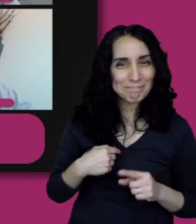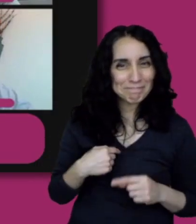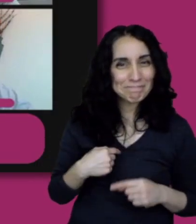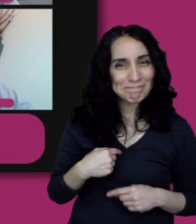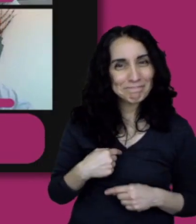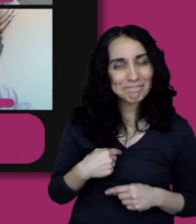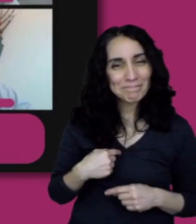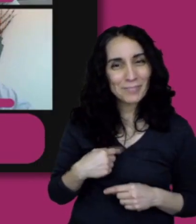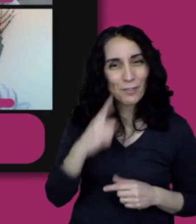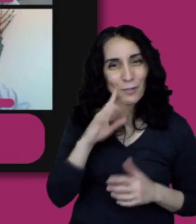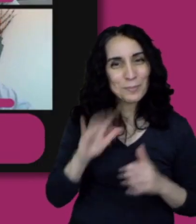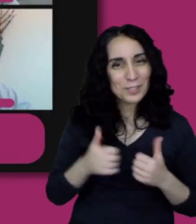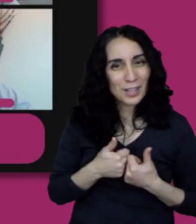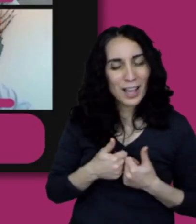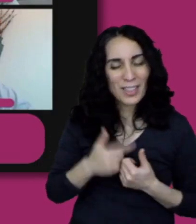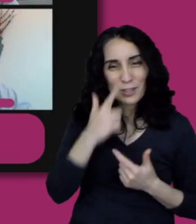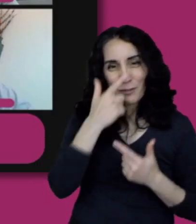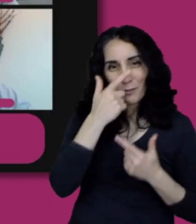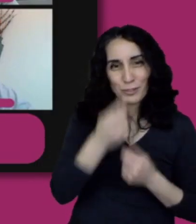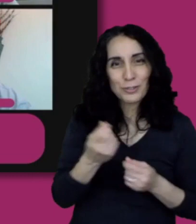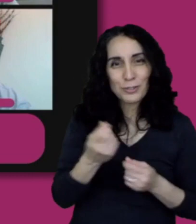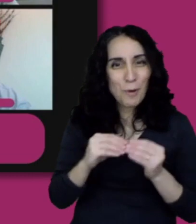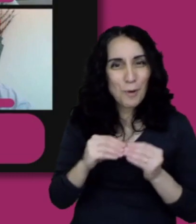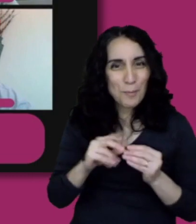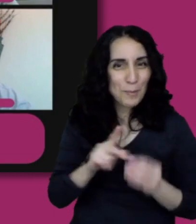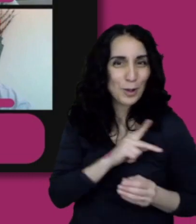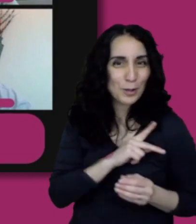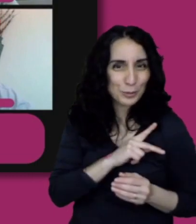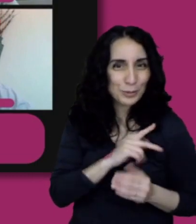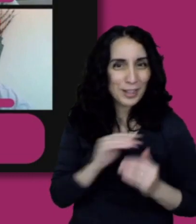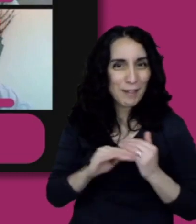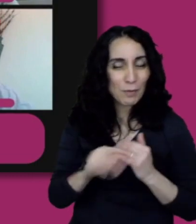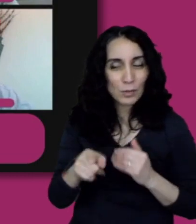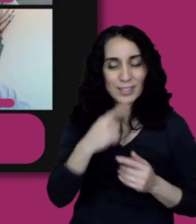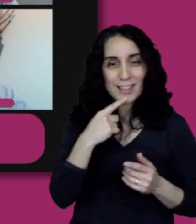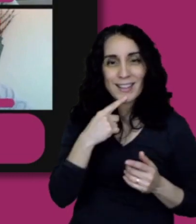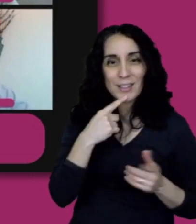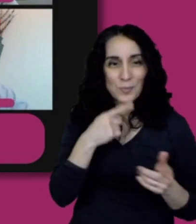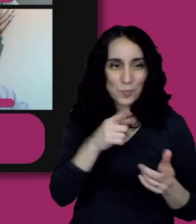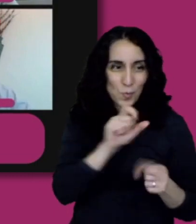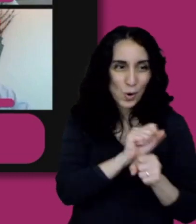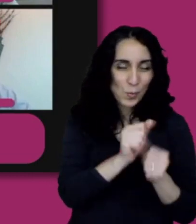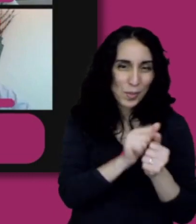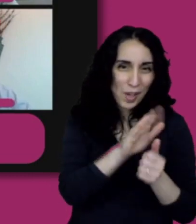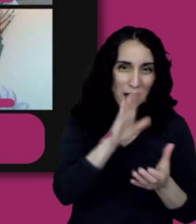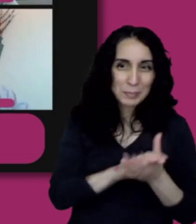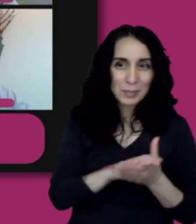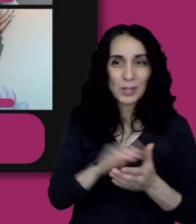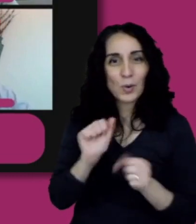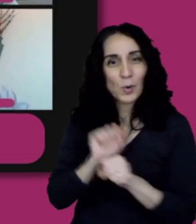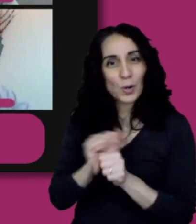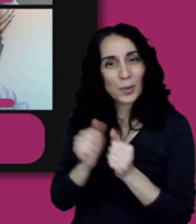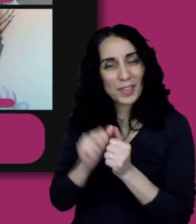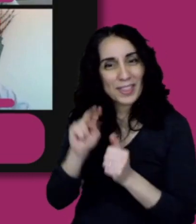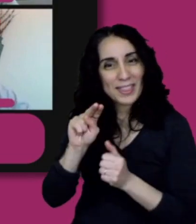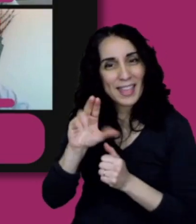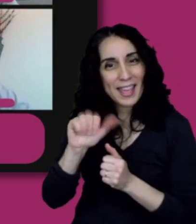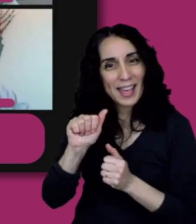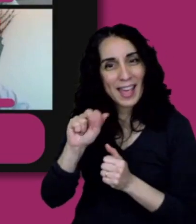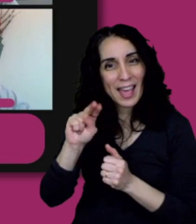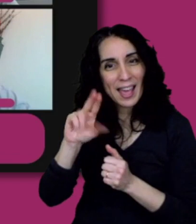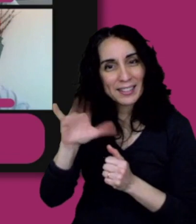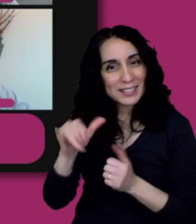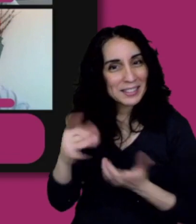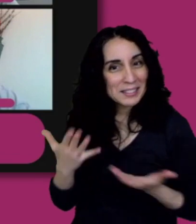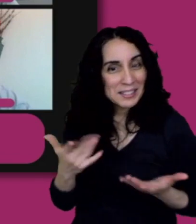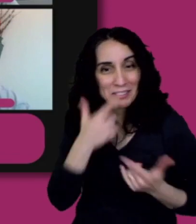and definitely the change. I thought was interesting, more on a personal level. How you said you're working with your husband, working with Nancy. It's kind